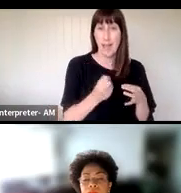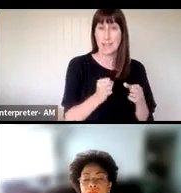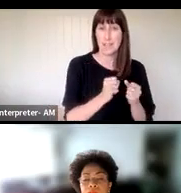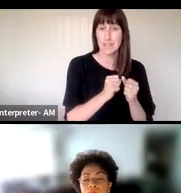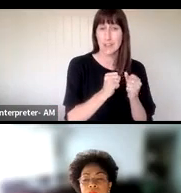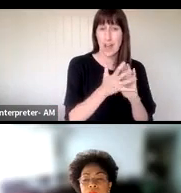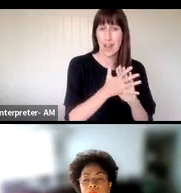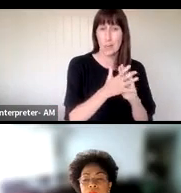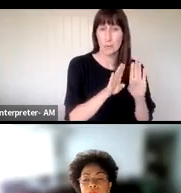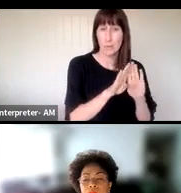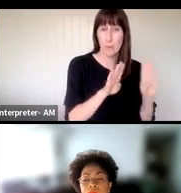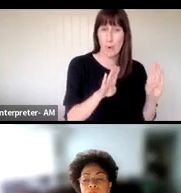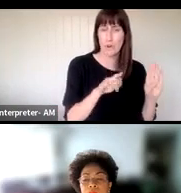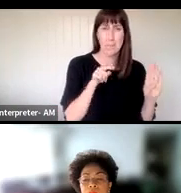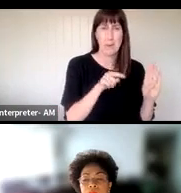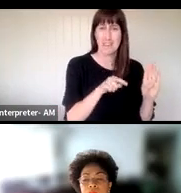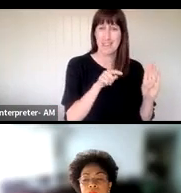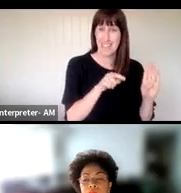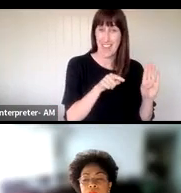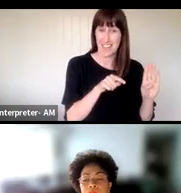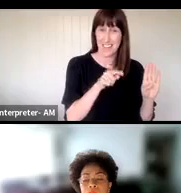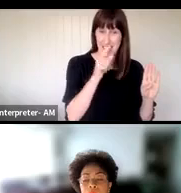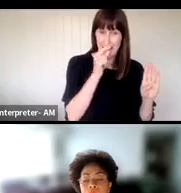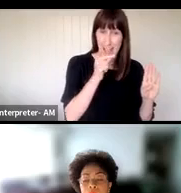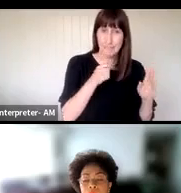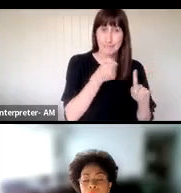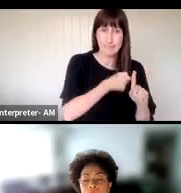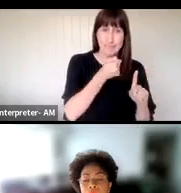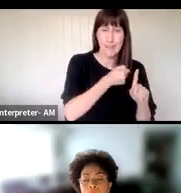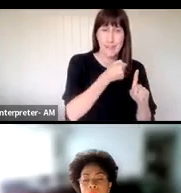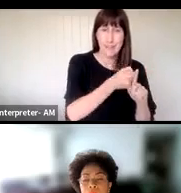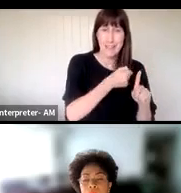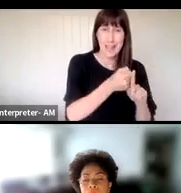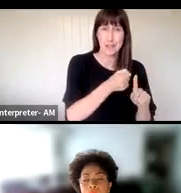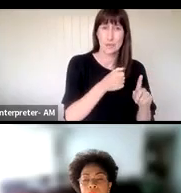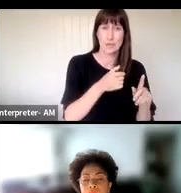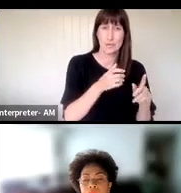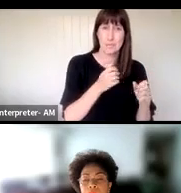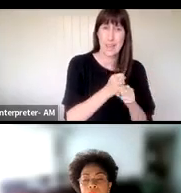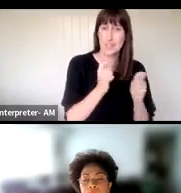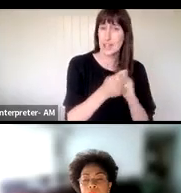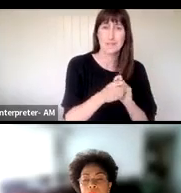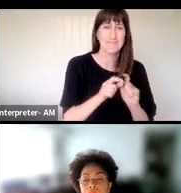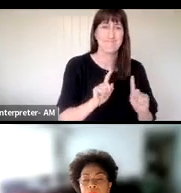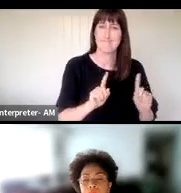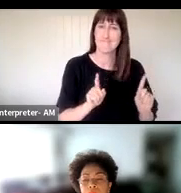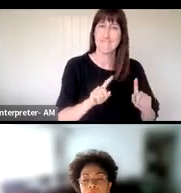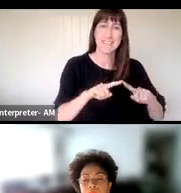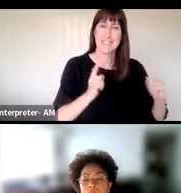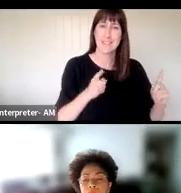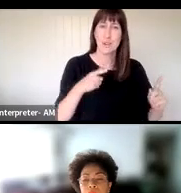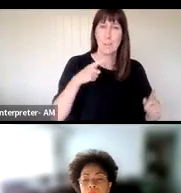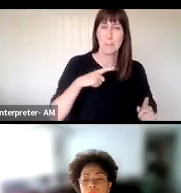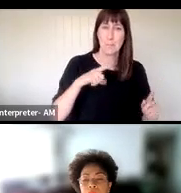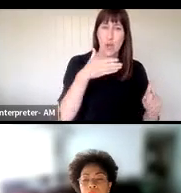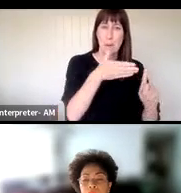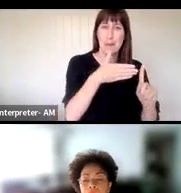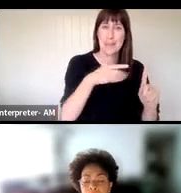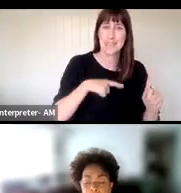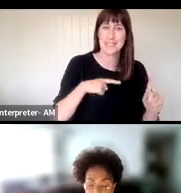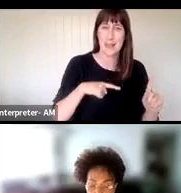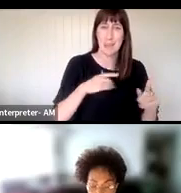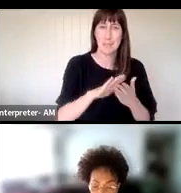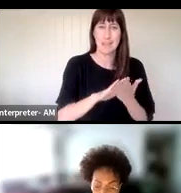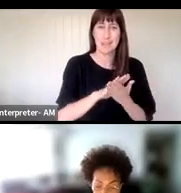channel in which we can advocate or achieve change. It has a very different purpose, which actually eliminates our voices of the community